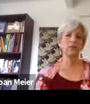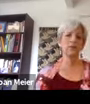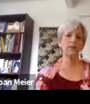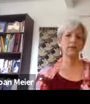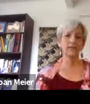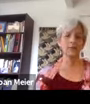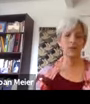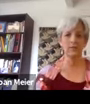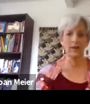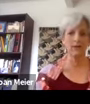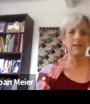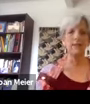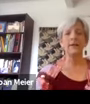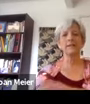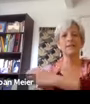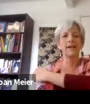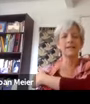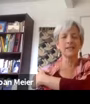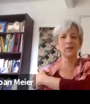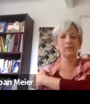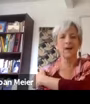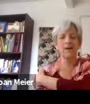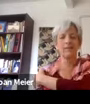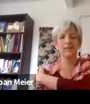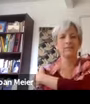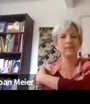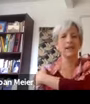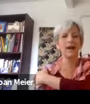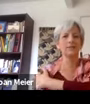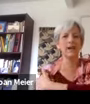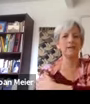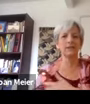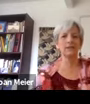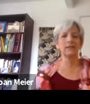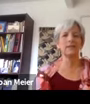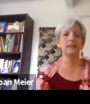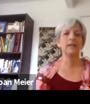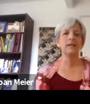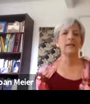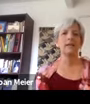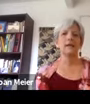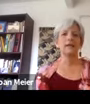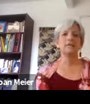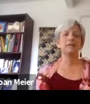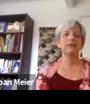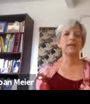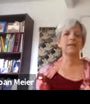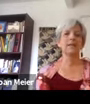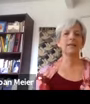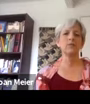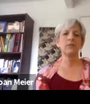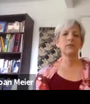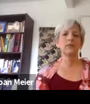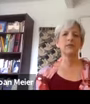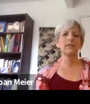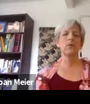from 2.5 to 6.5. That 6.5, that really high rate of losing custody reflects